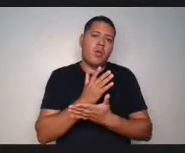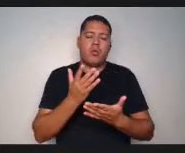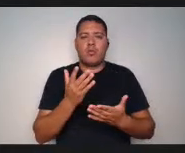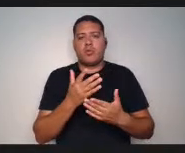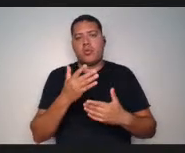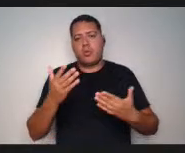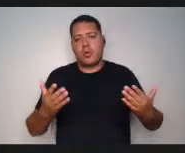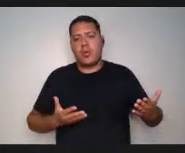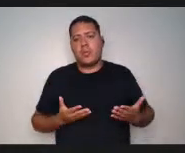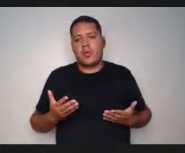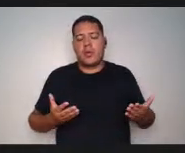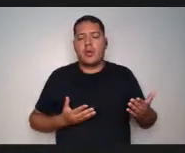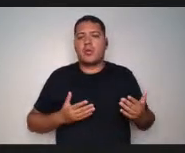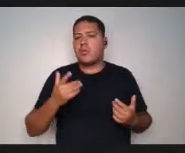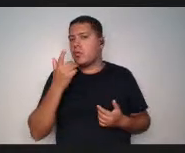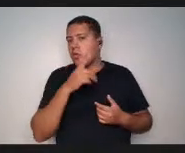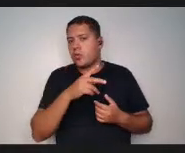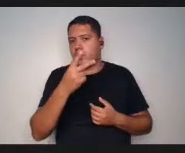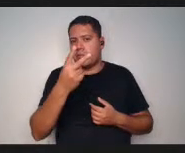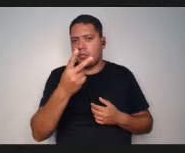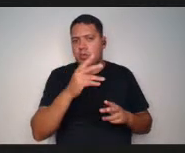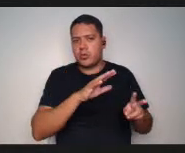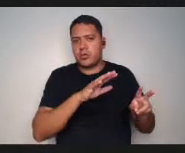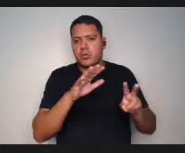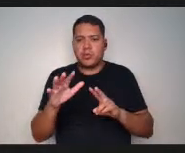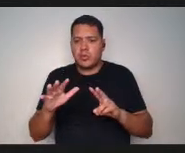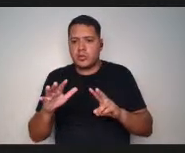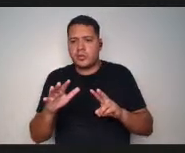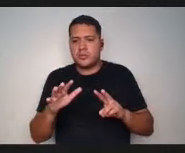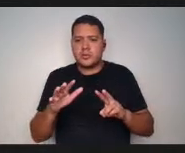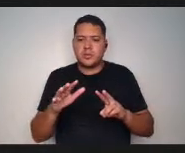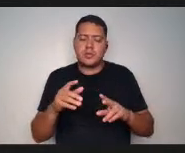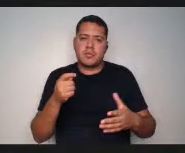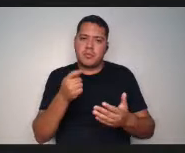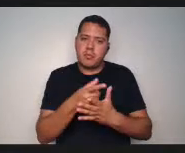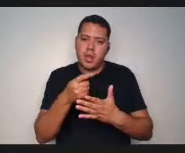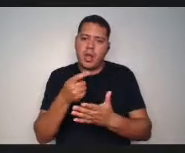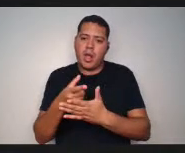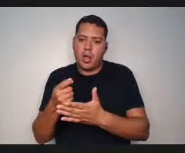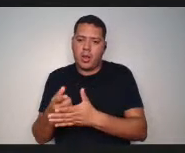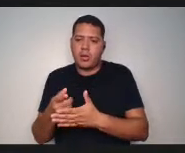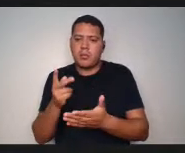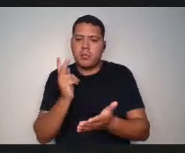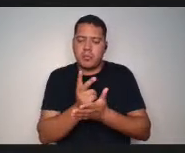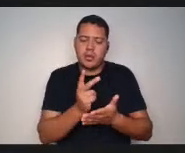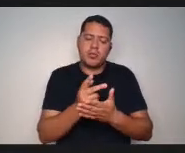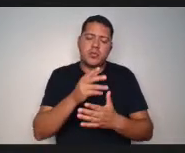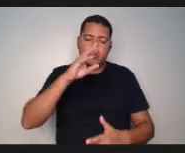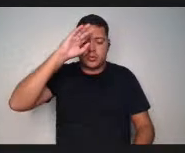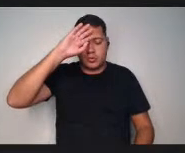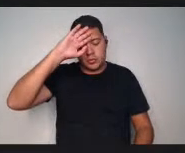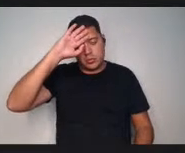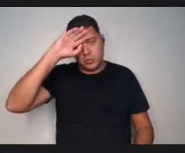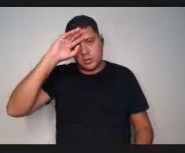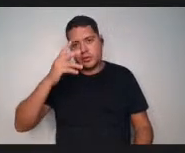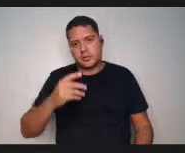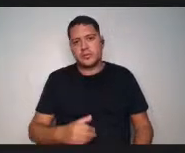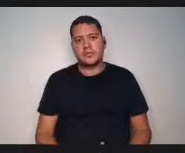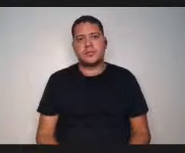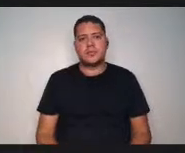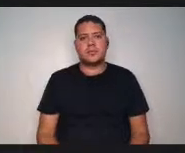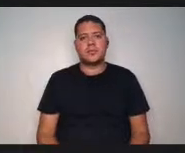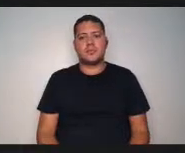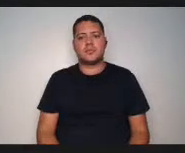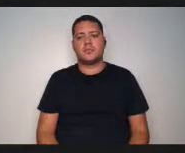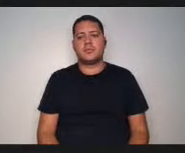counseling. The university's healthcare provider was able to cover all COVID-related out-of-network expenses if